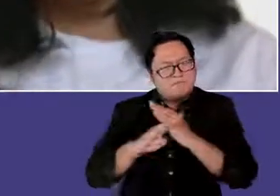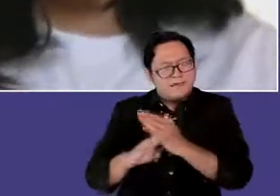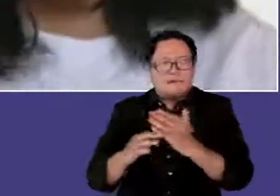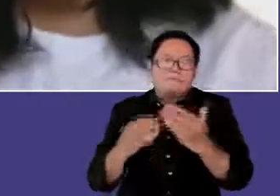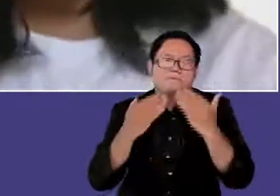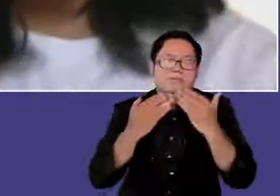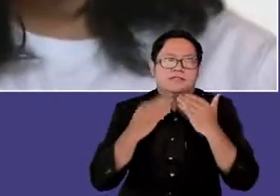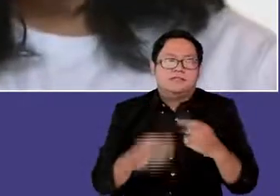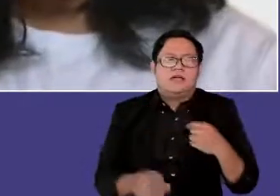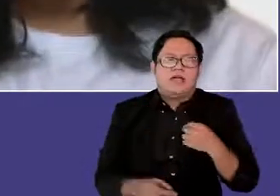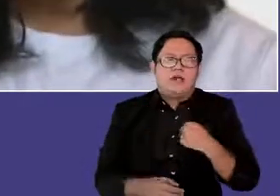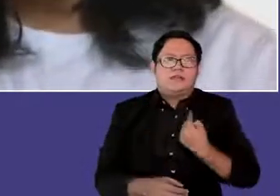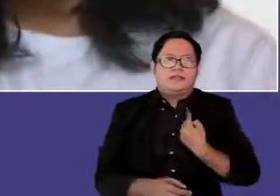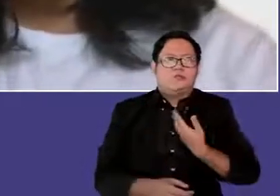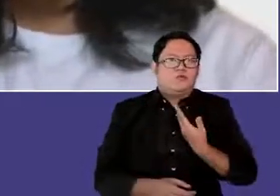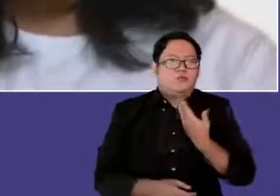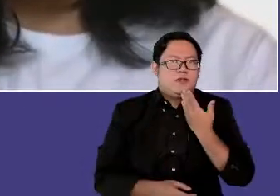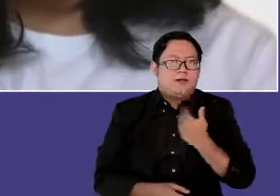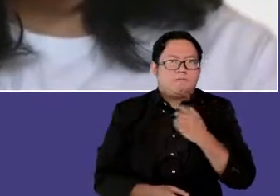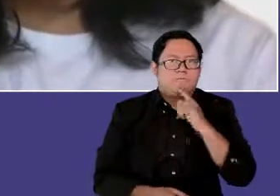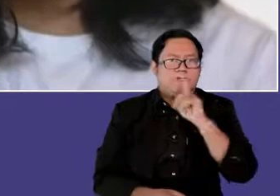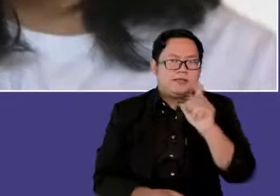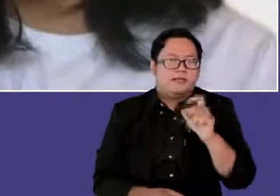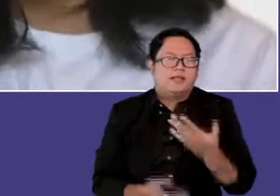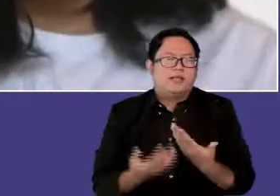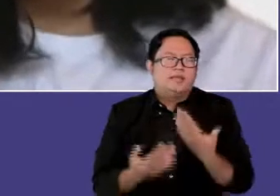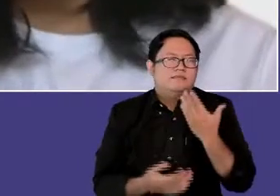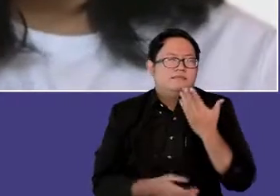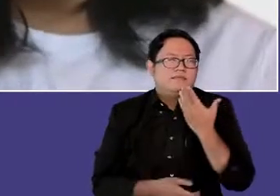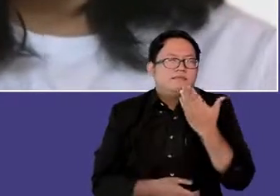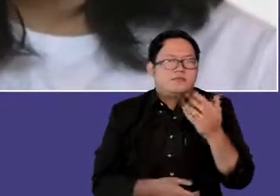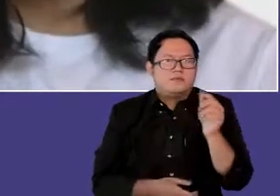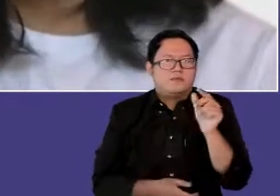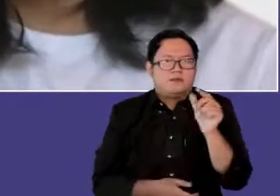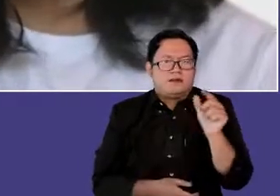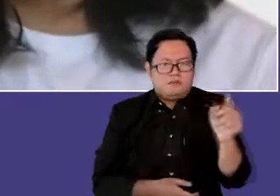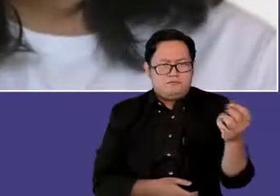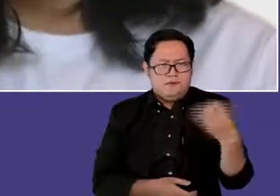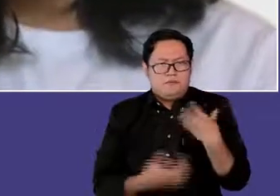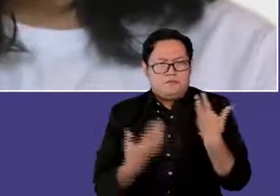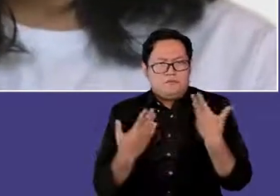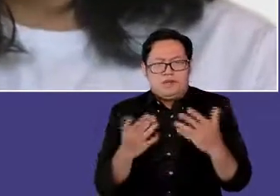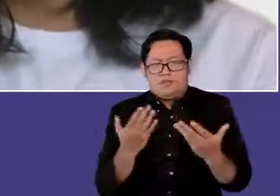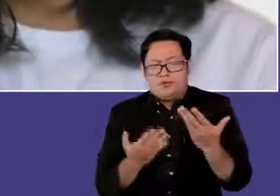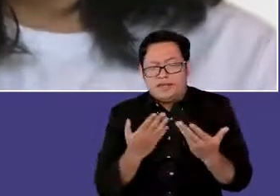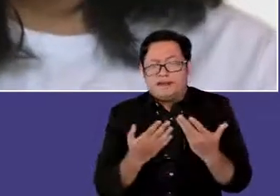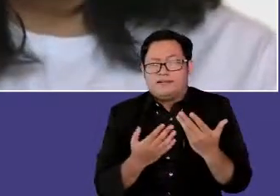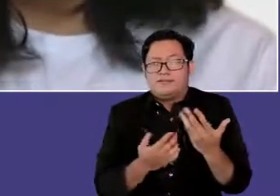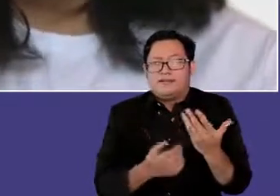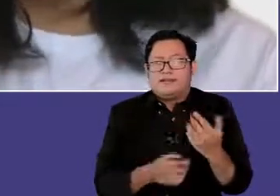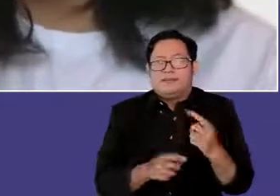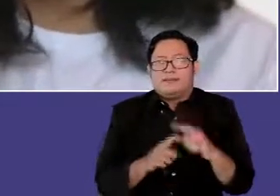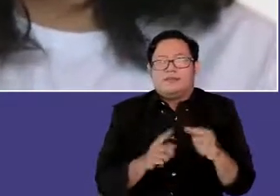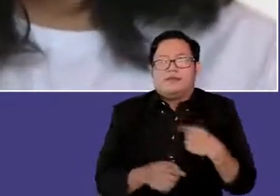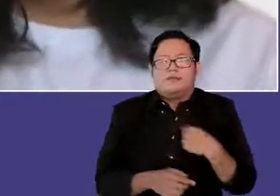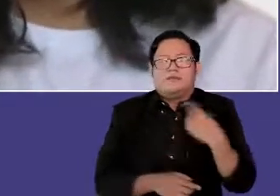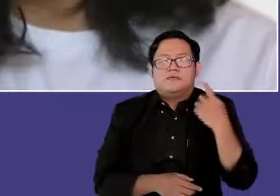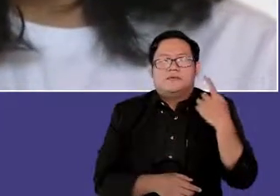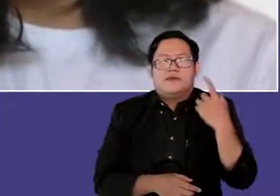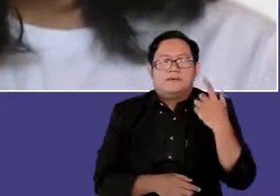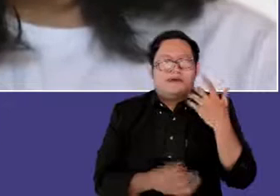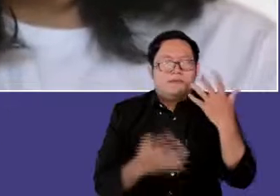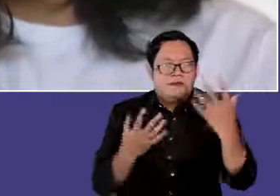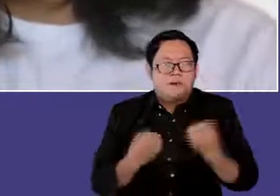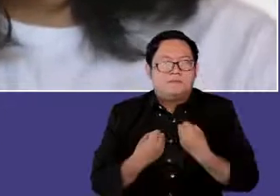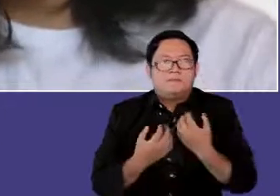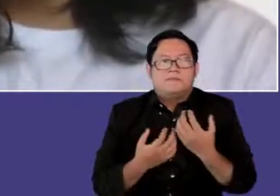one bit of question. I believe this has been mentioned by you yourself, as well as I believe the health minister, that